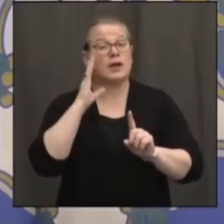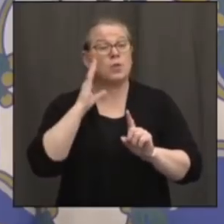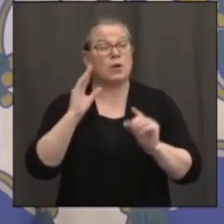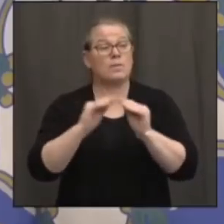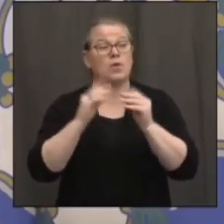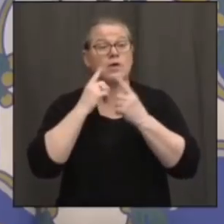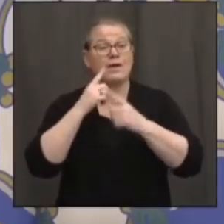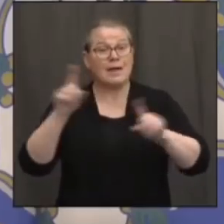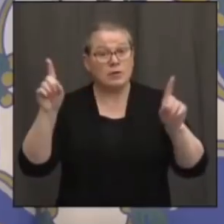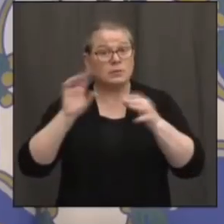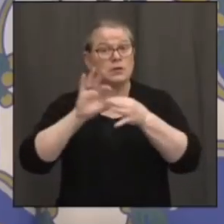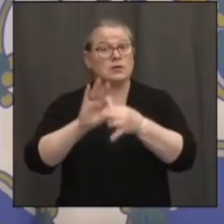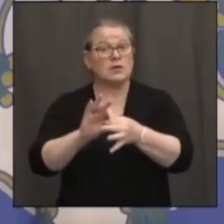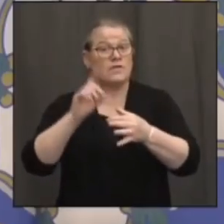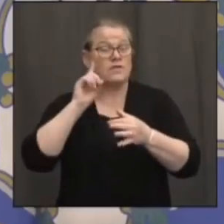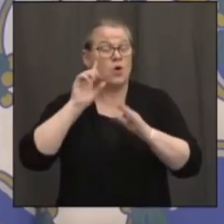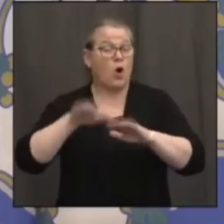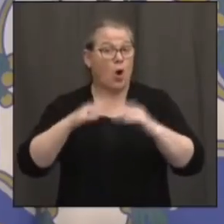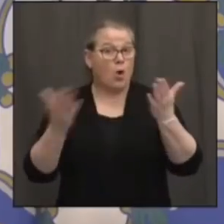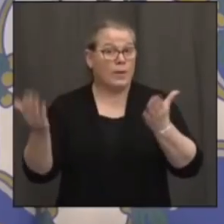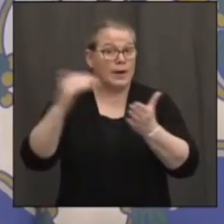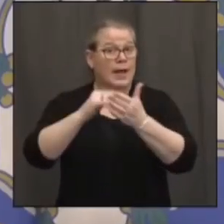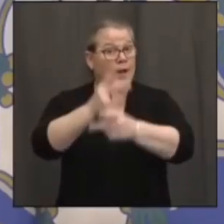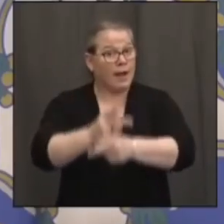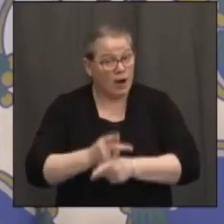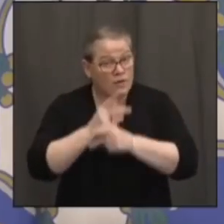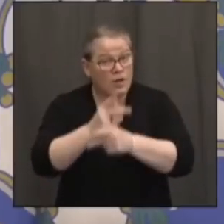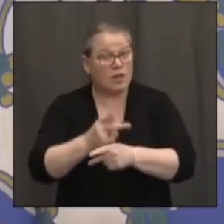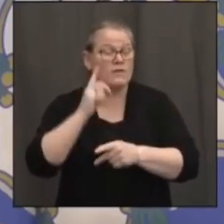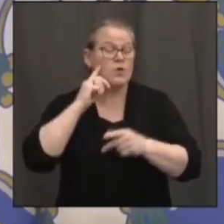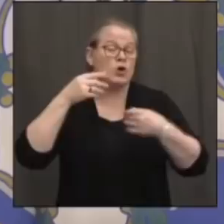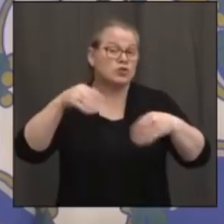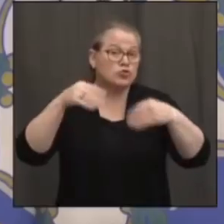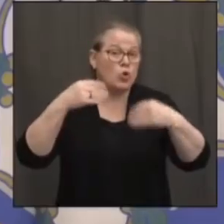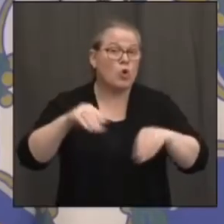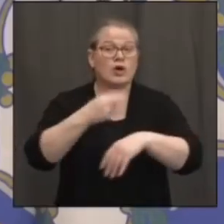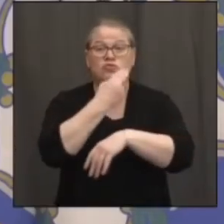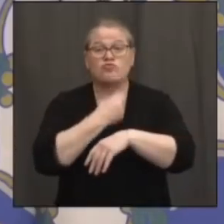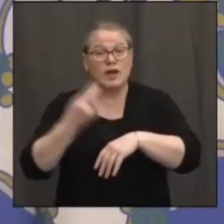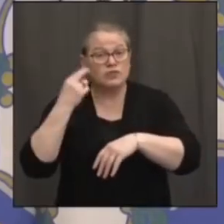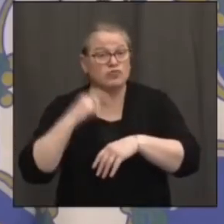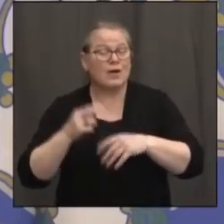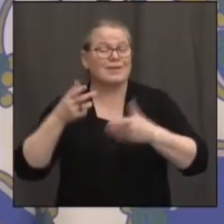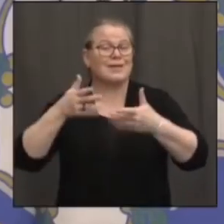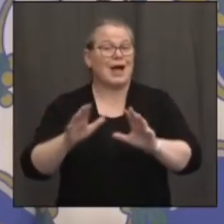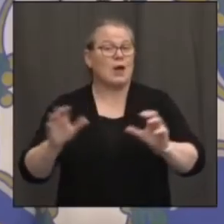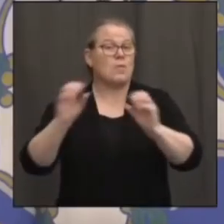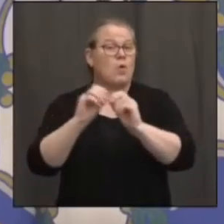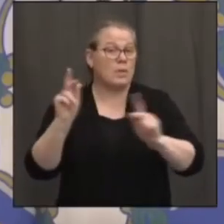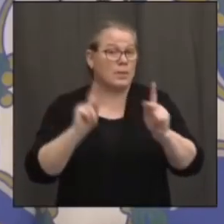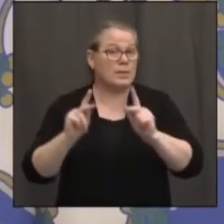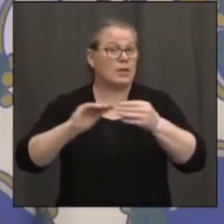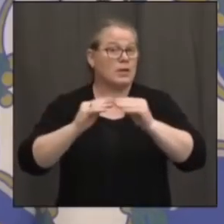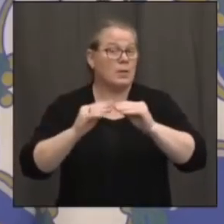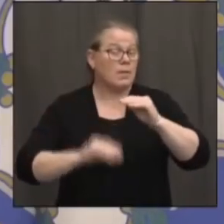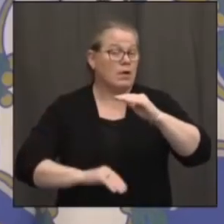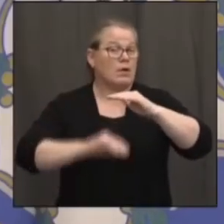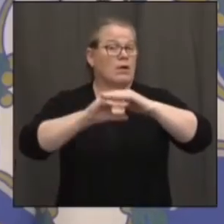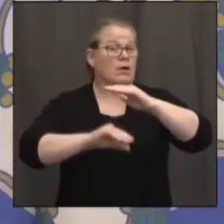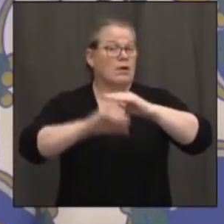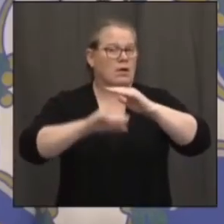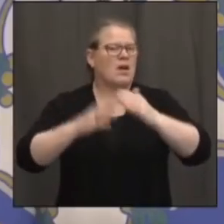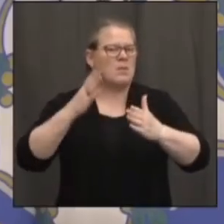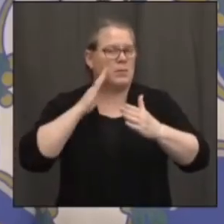cautious reopening, in terms of capacity for our stores and our restaurants and our retail and personal